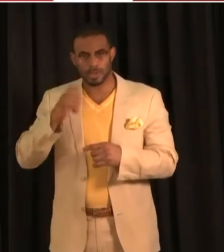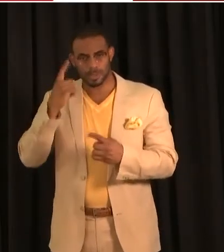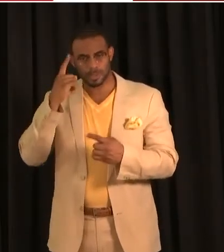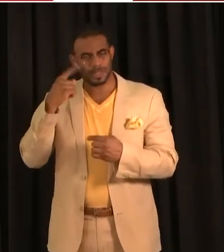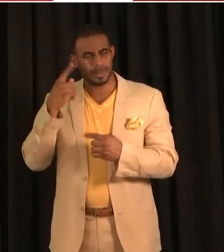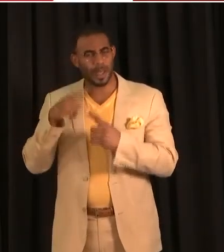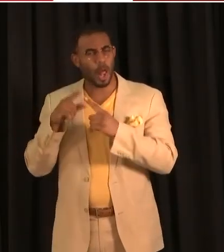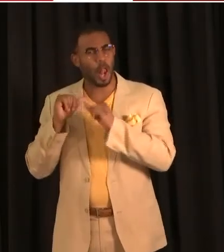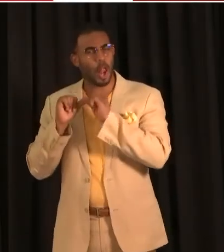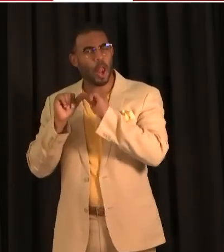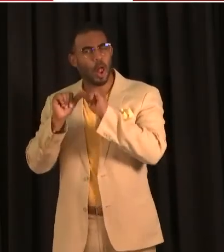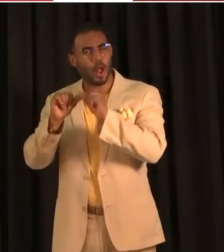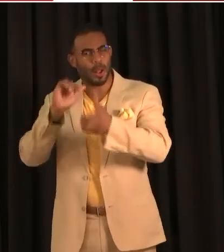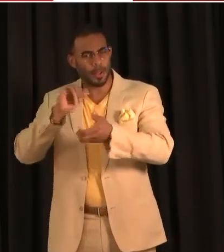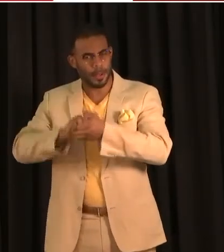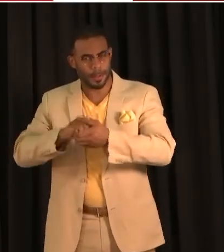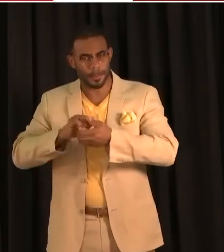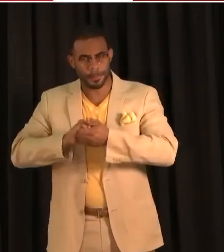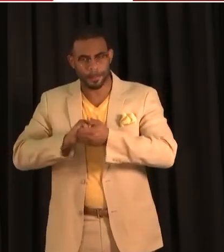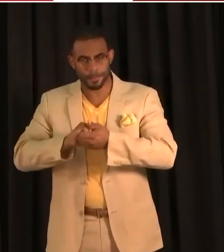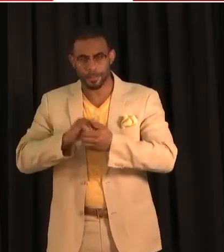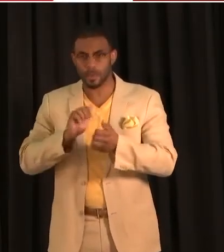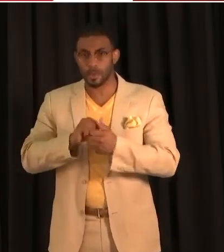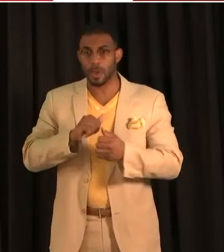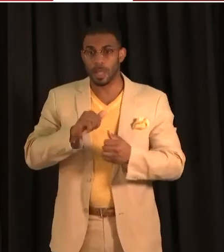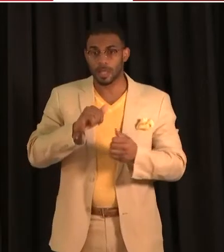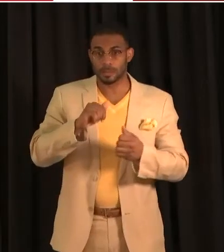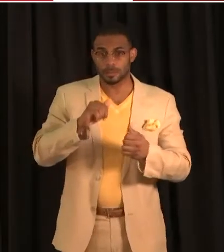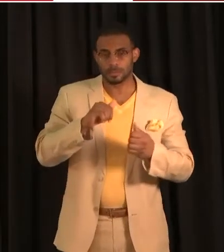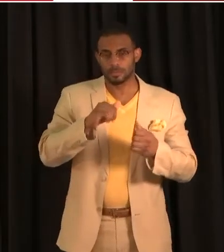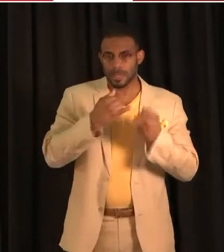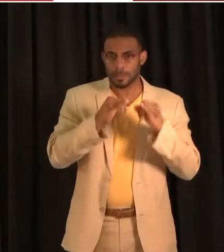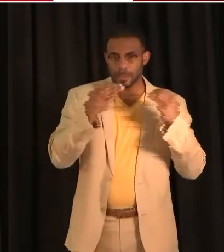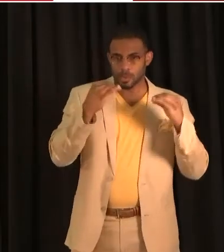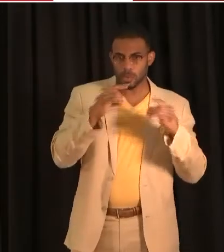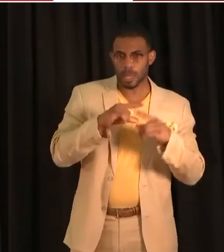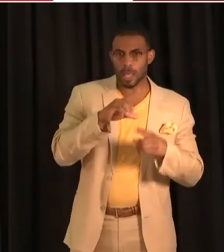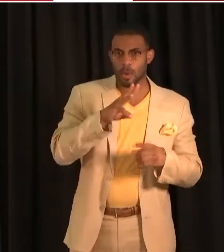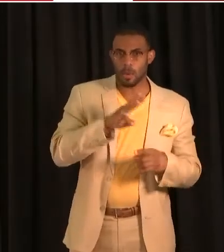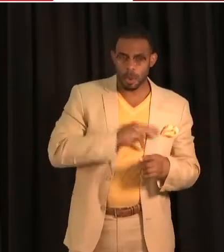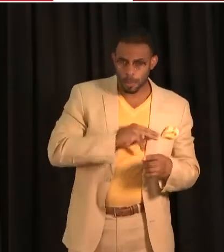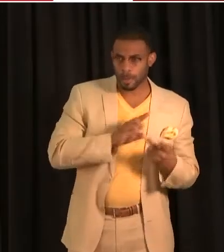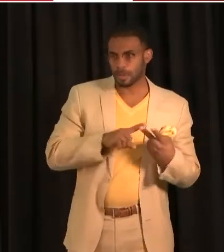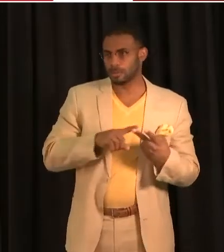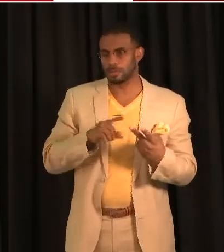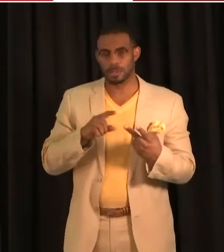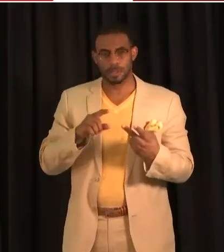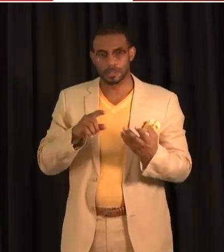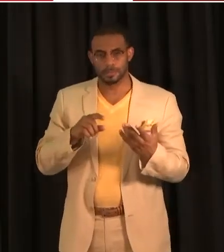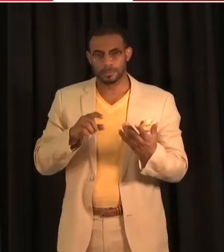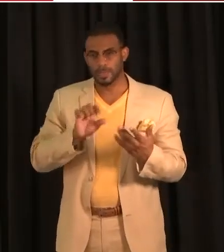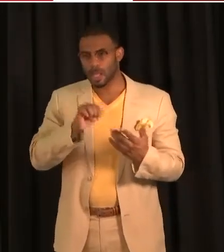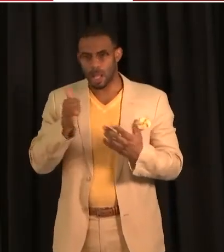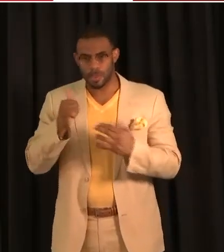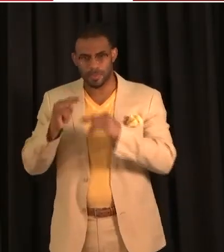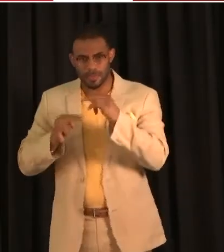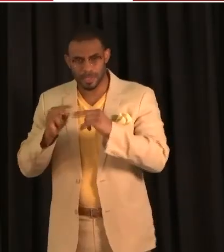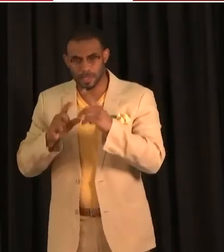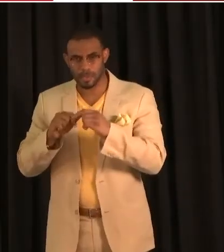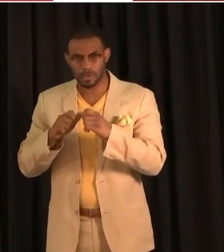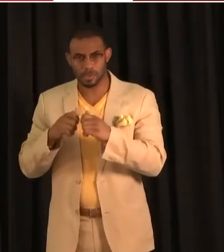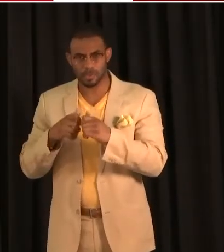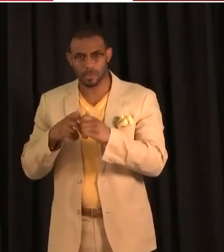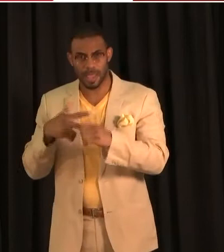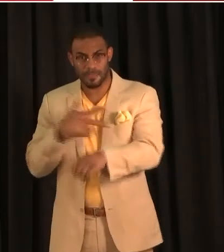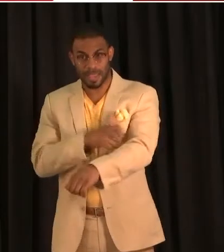turning on the long-term care partnership with CVS, Walgreens, and Walmart, in which they go to skilled nursing facilities and assisted living facilities